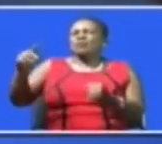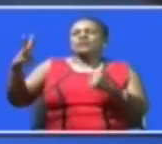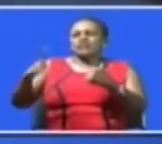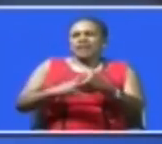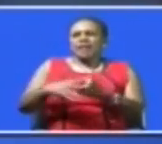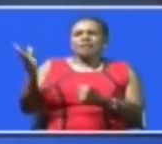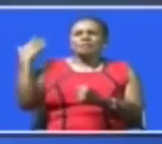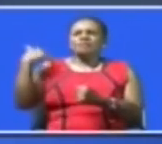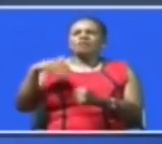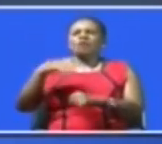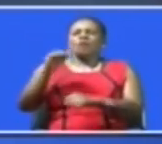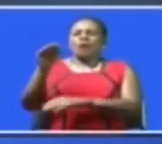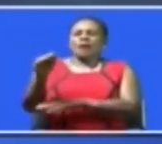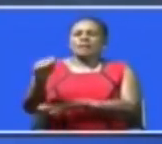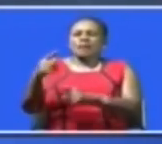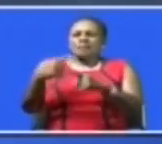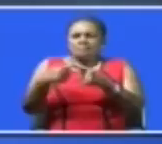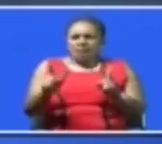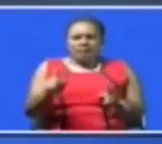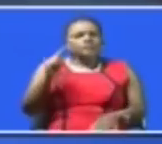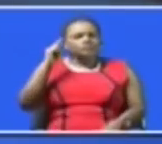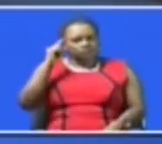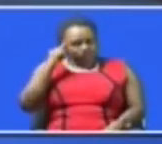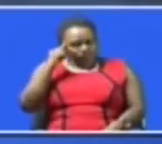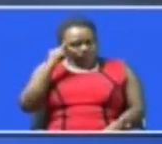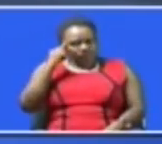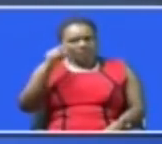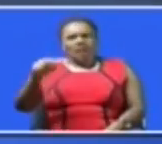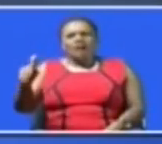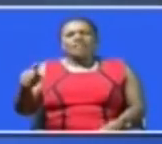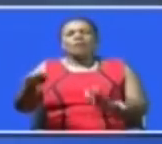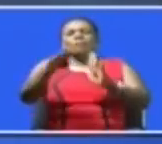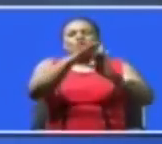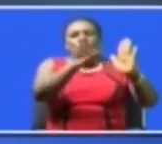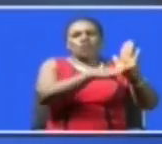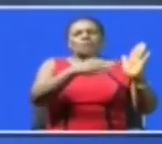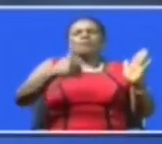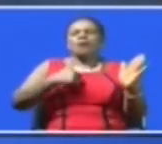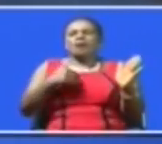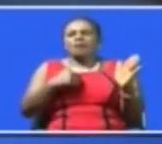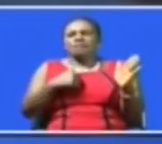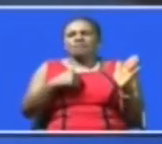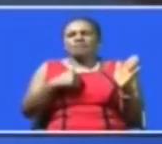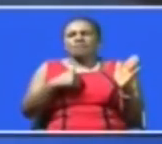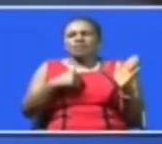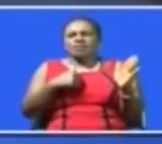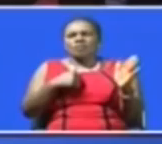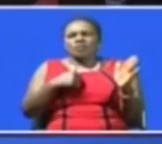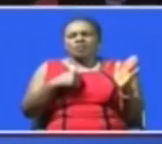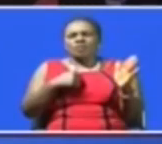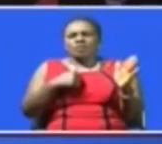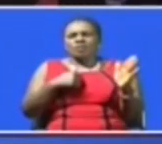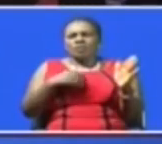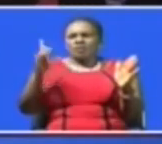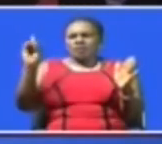which we should be requesting. But we are taking into consideration the austerity program austerity phase that we are going